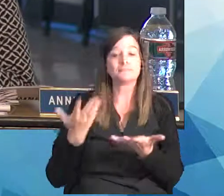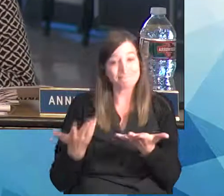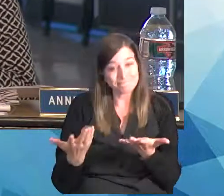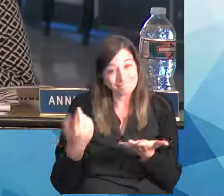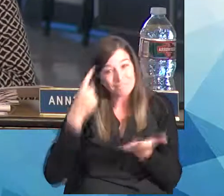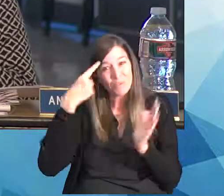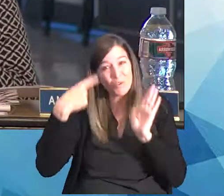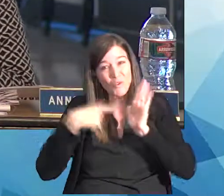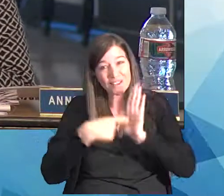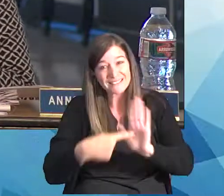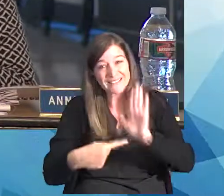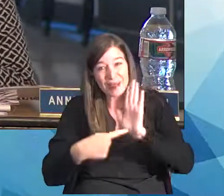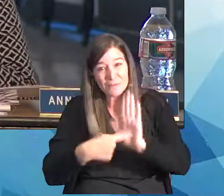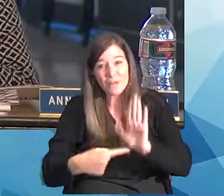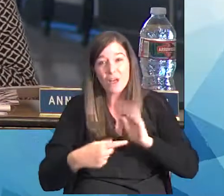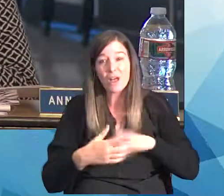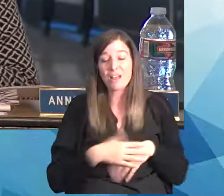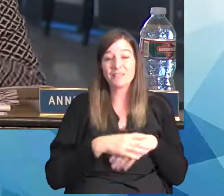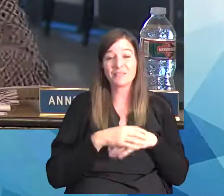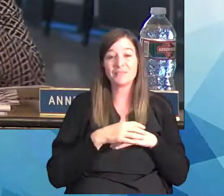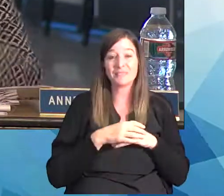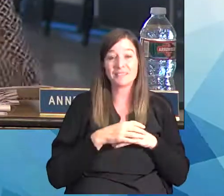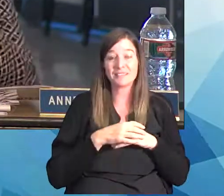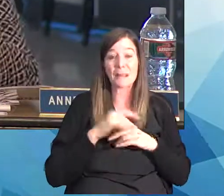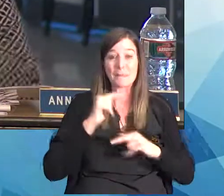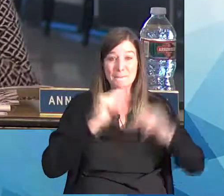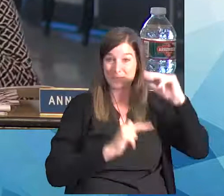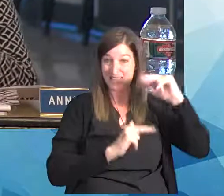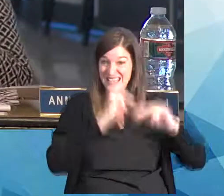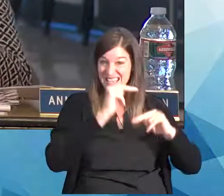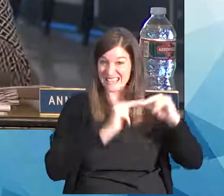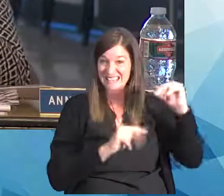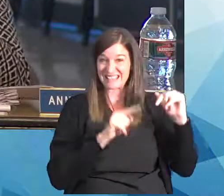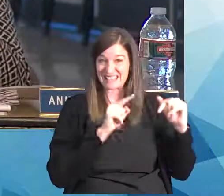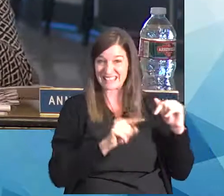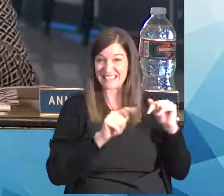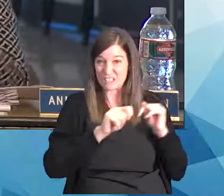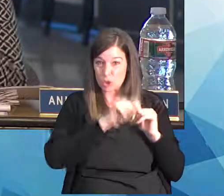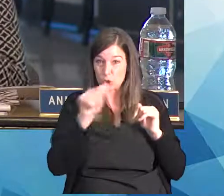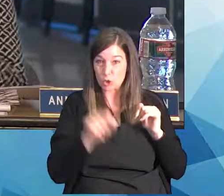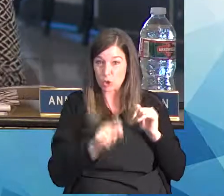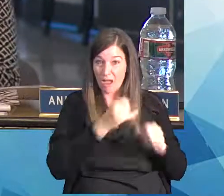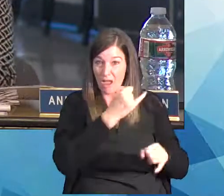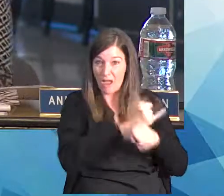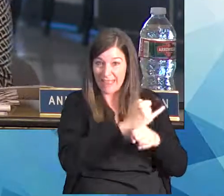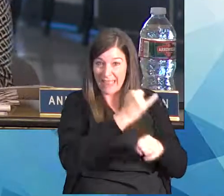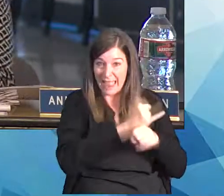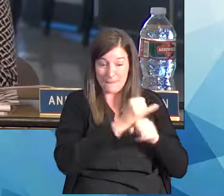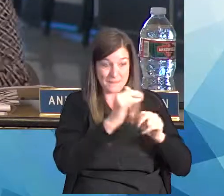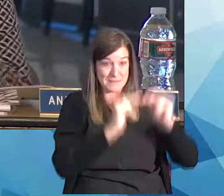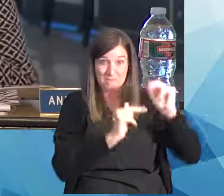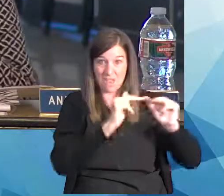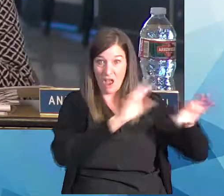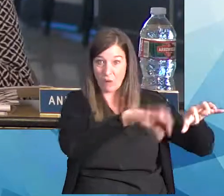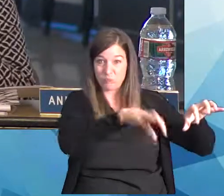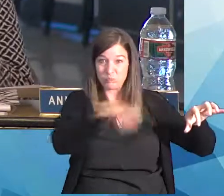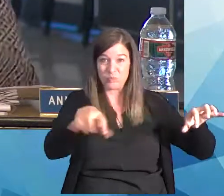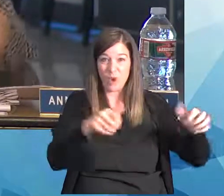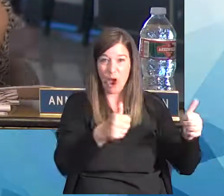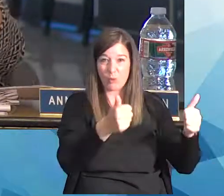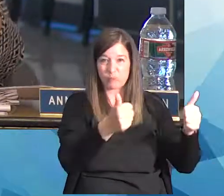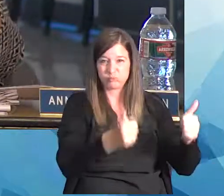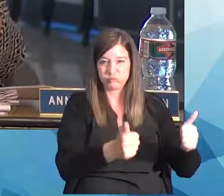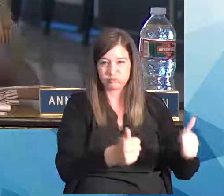we have aging buildings on the Tucson campus and the Phoenix campus.